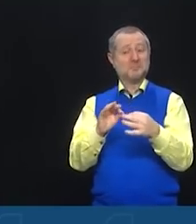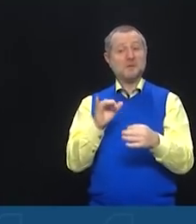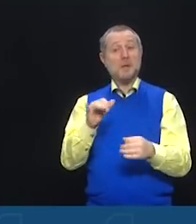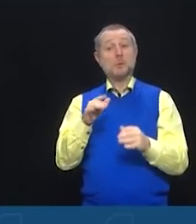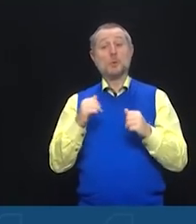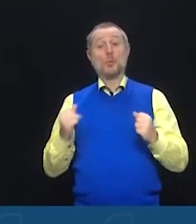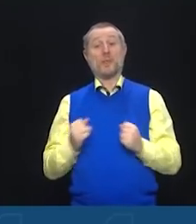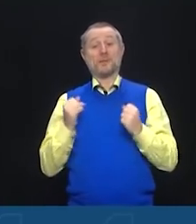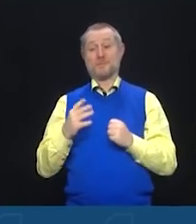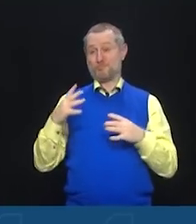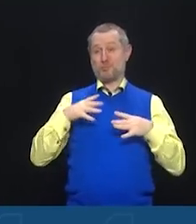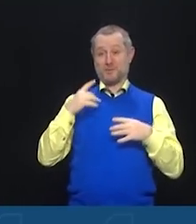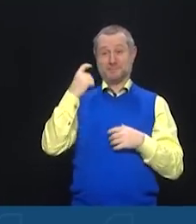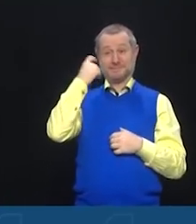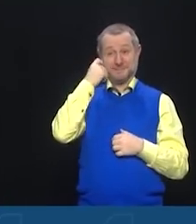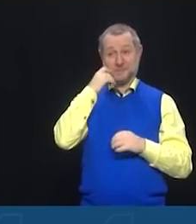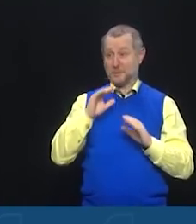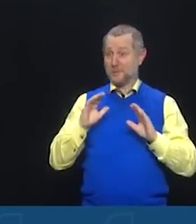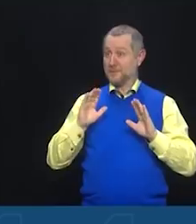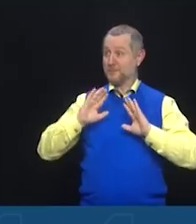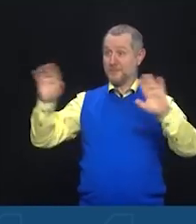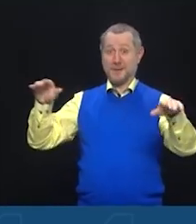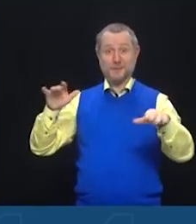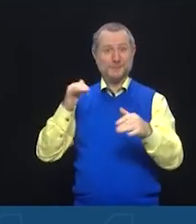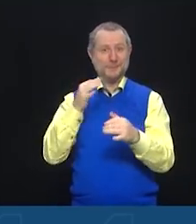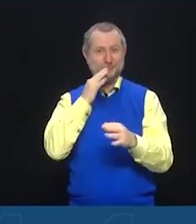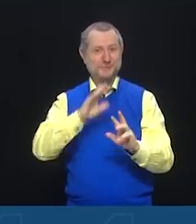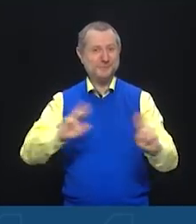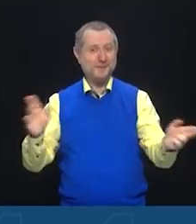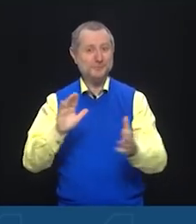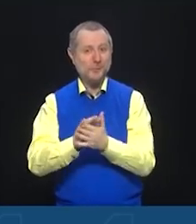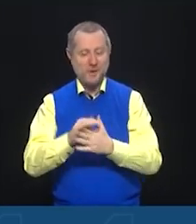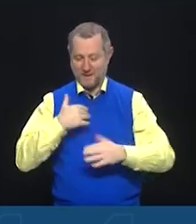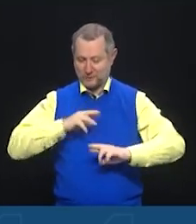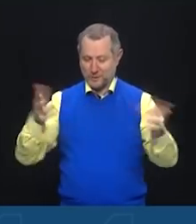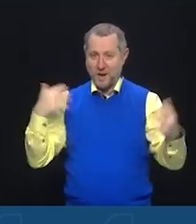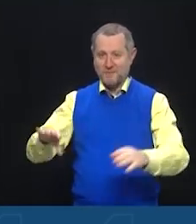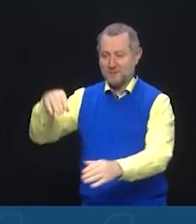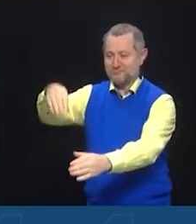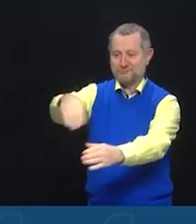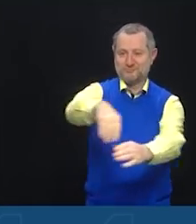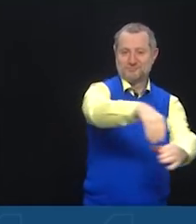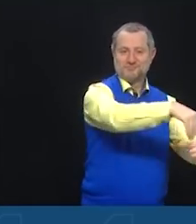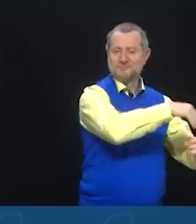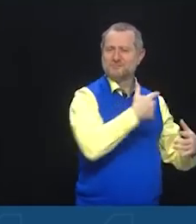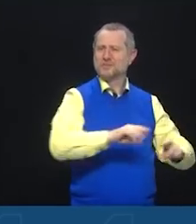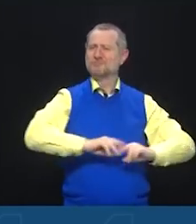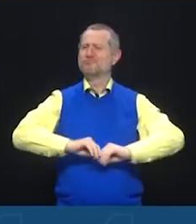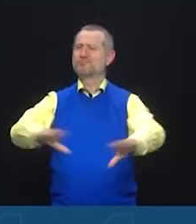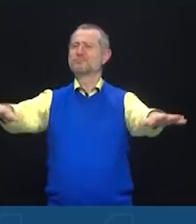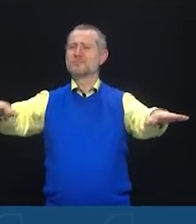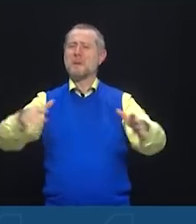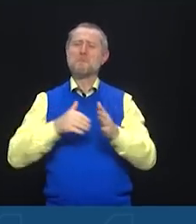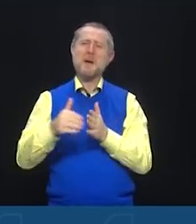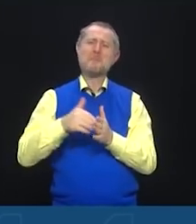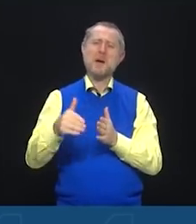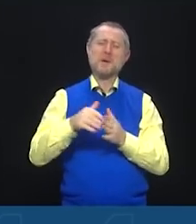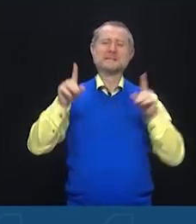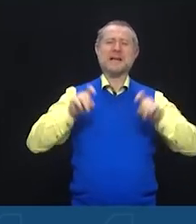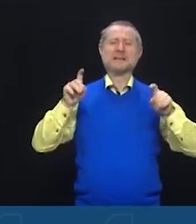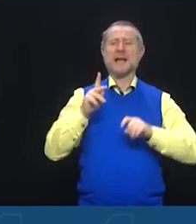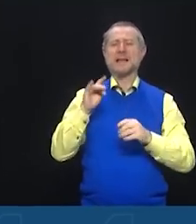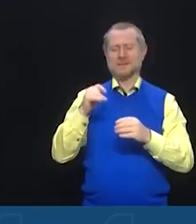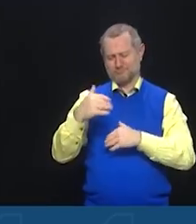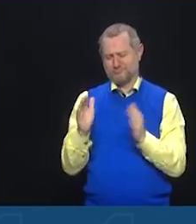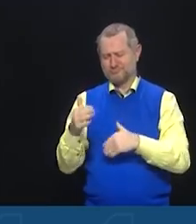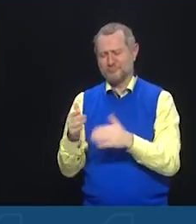When the children come back, they will have plenty of opportunity to be tested. So we distributed literally millions of test kits to students in schools, as well